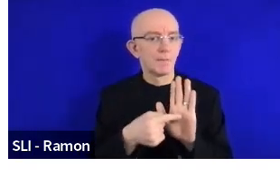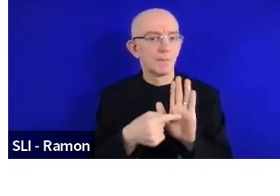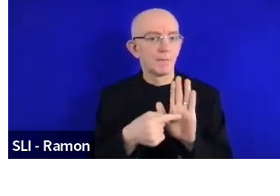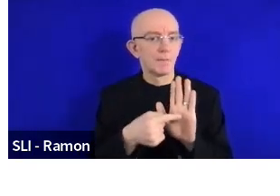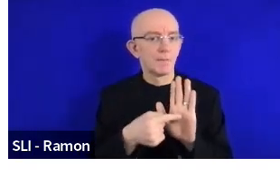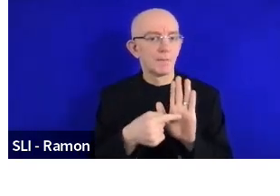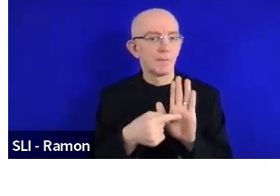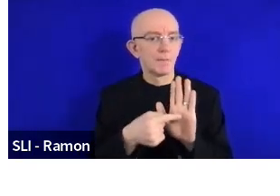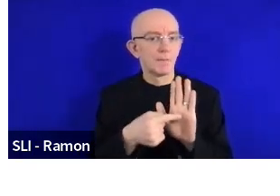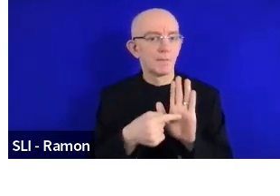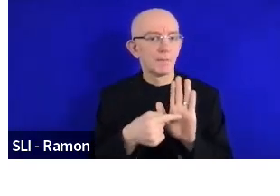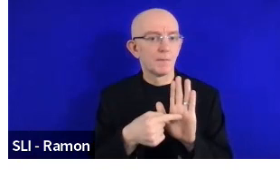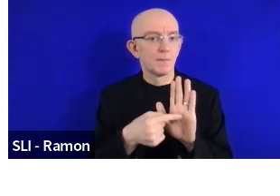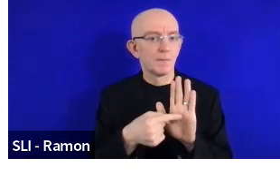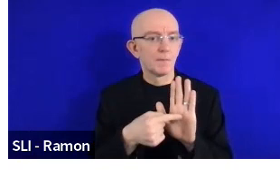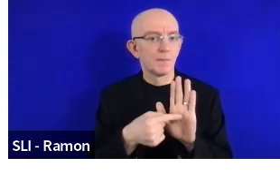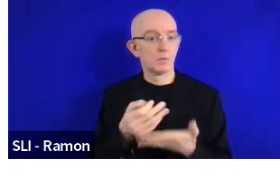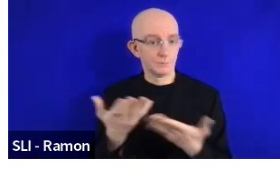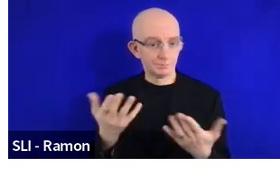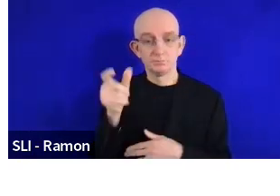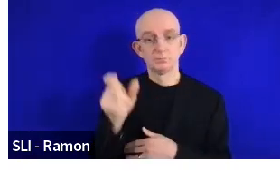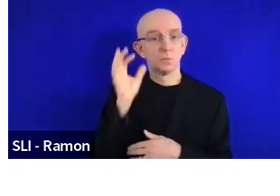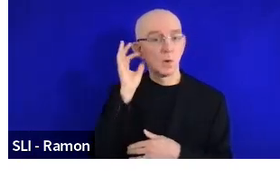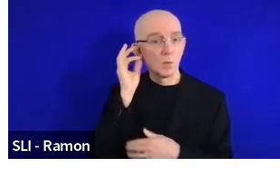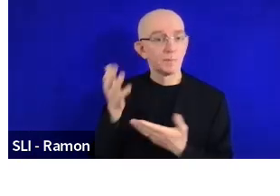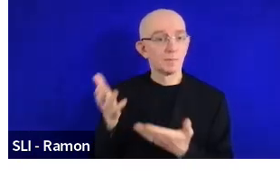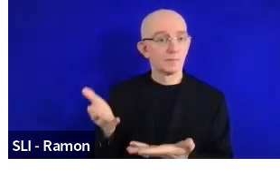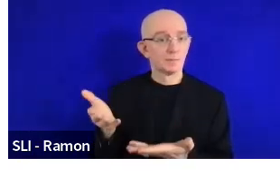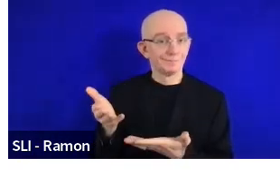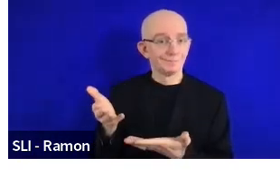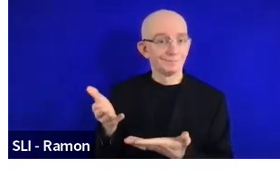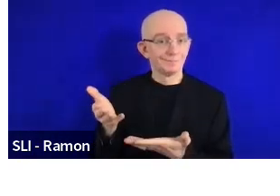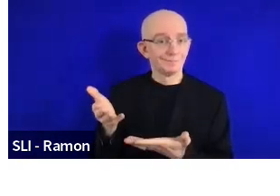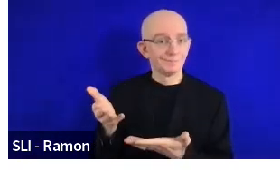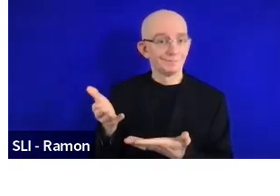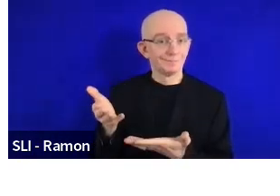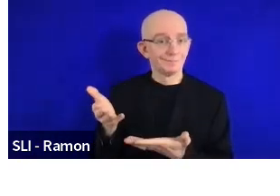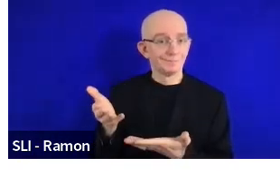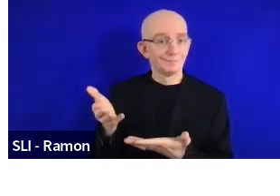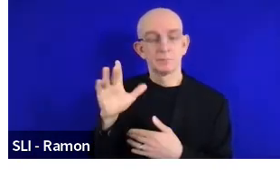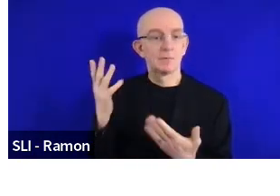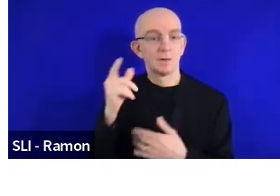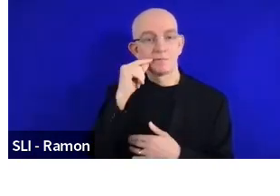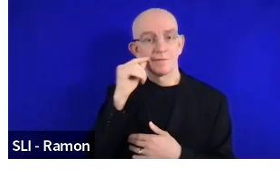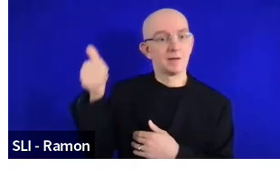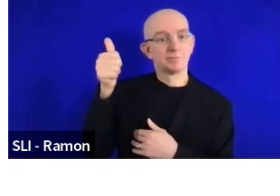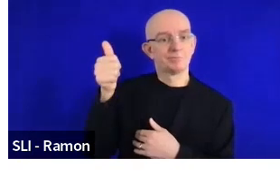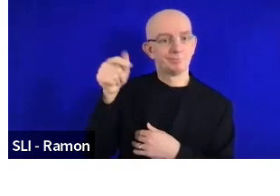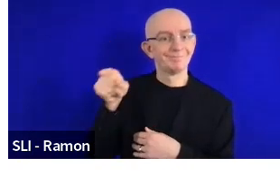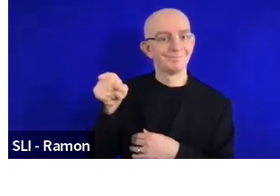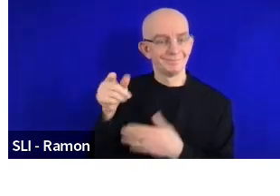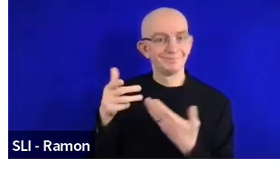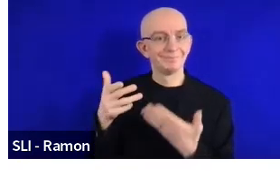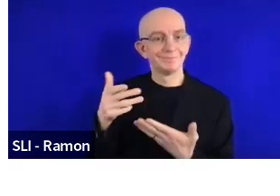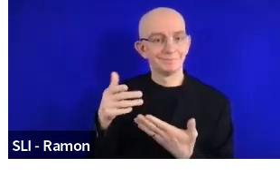hospital. And when he first came out, he was stuck in bed. We had a range